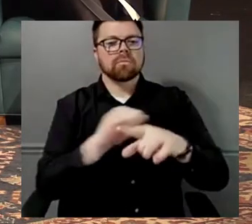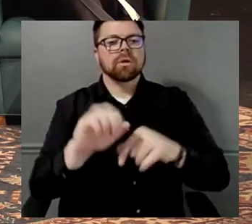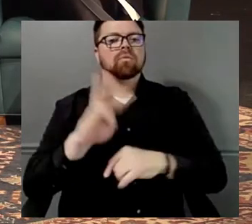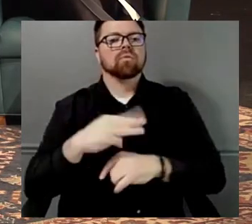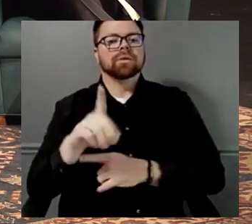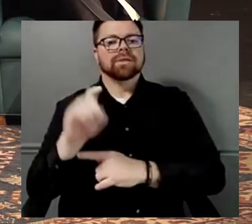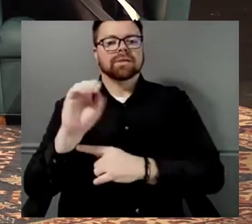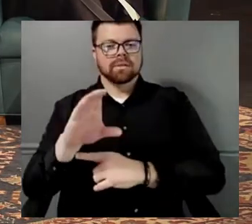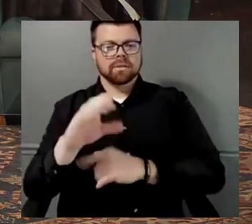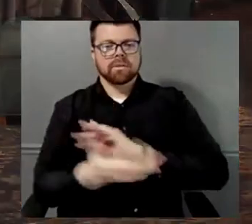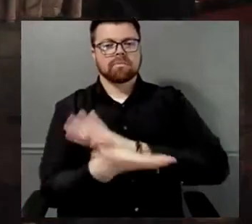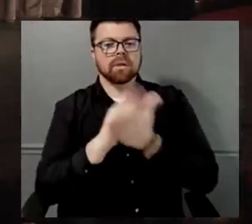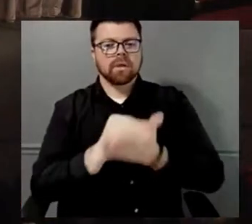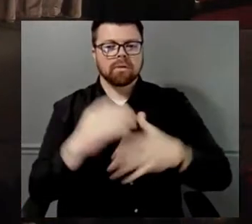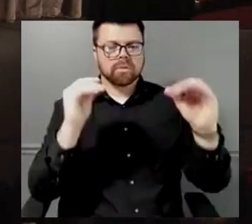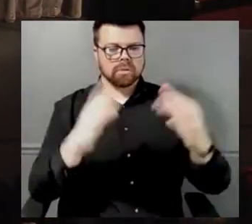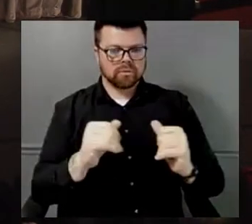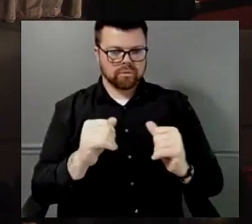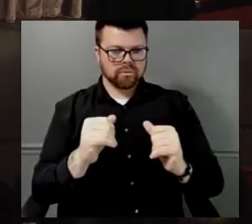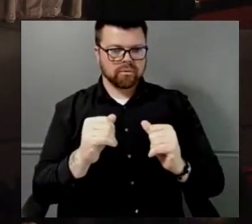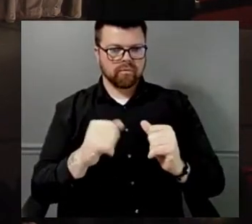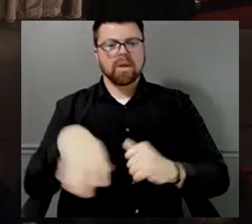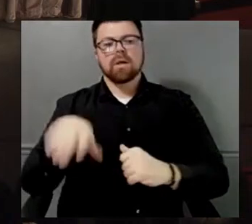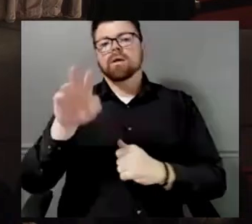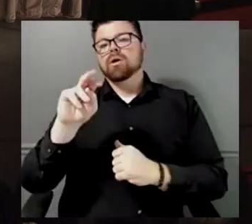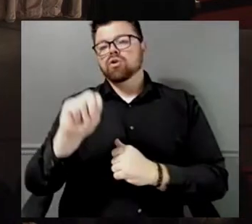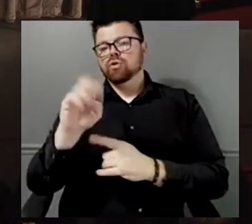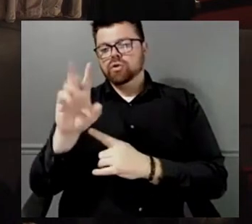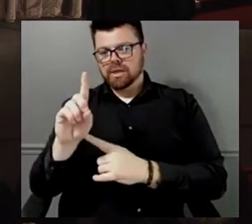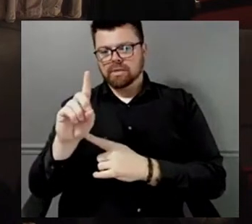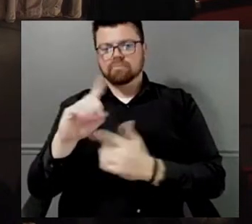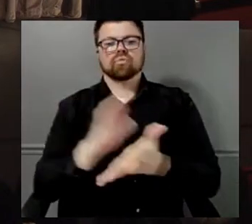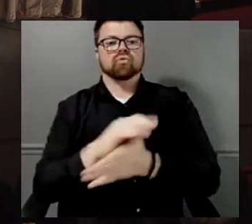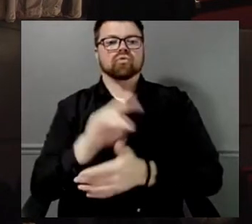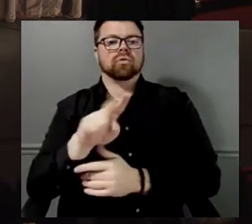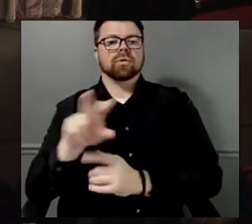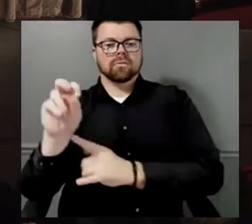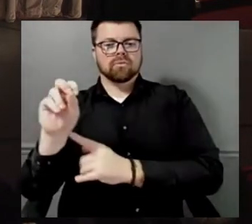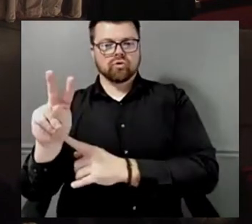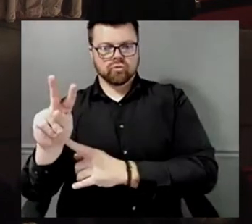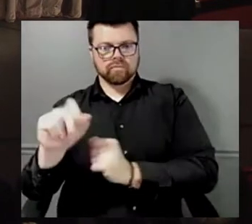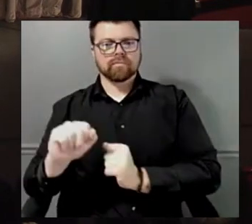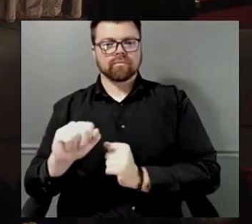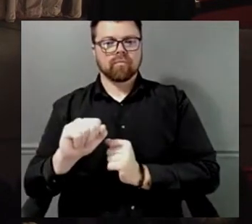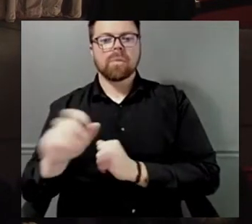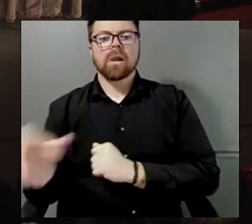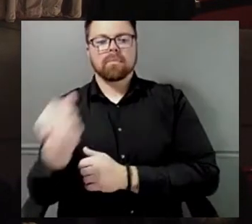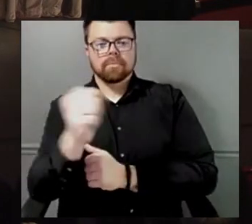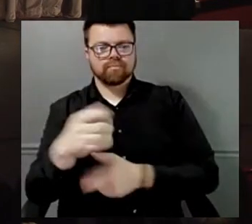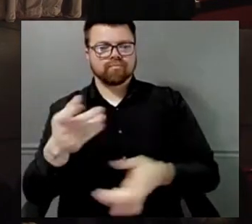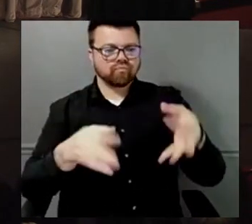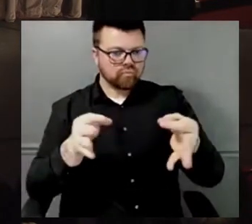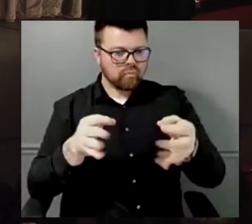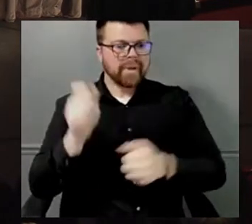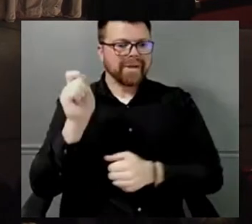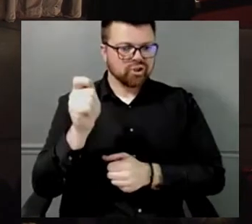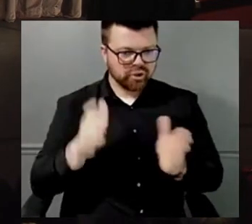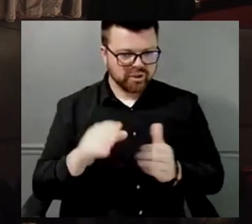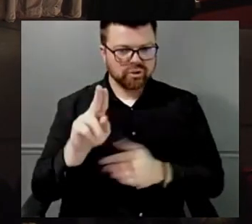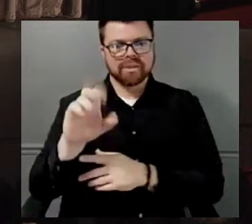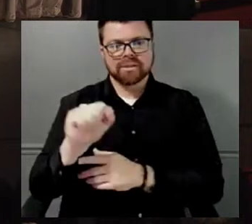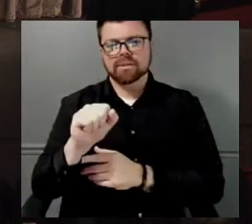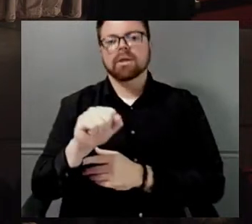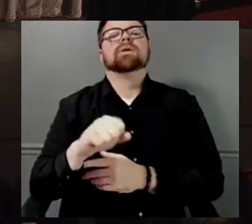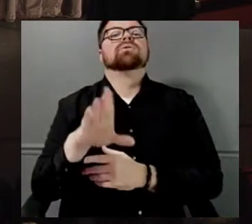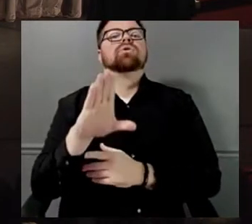in 2002. She was appointed a judge of the United States Court of Appeals for the Seventh Circuit in 2017.